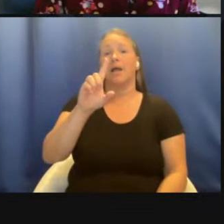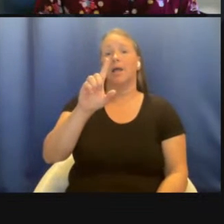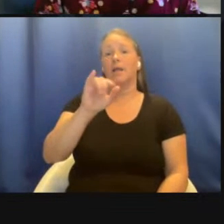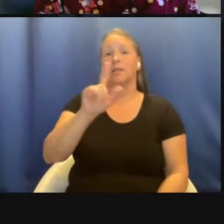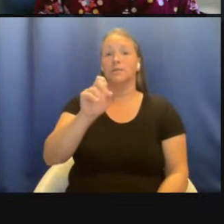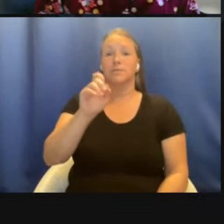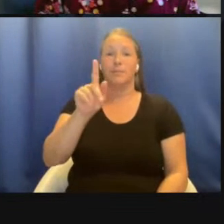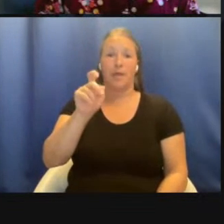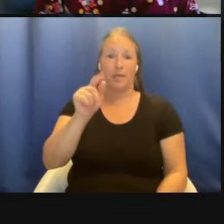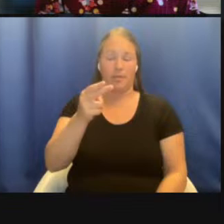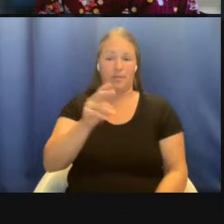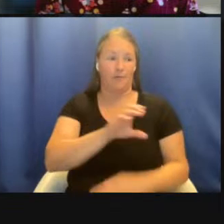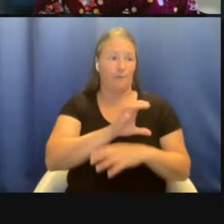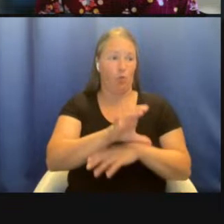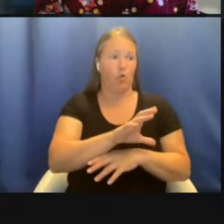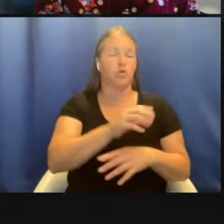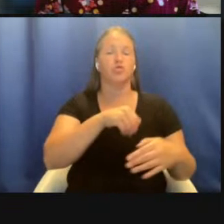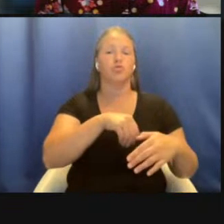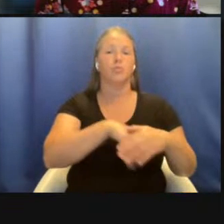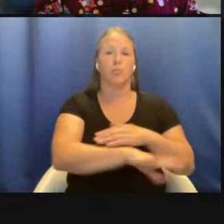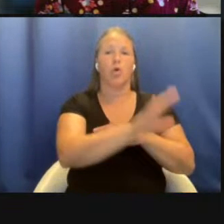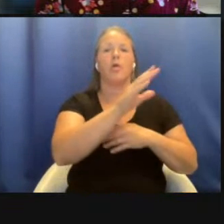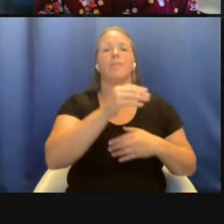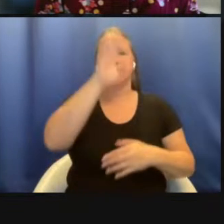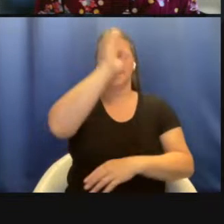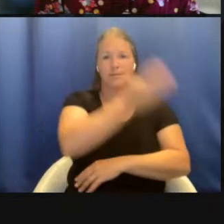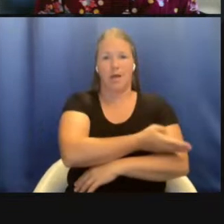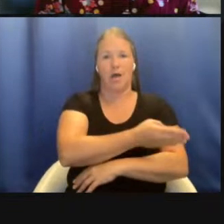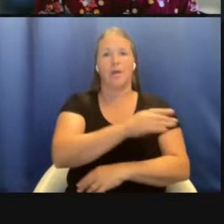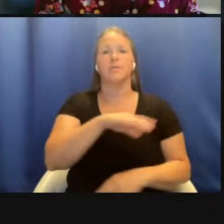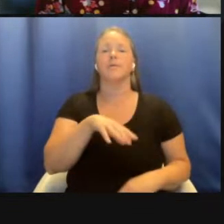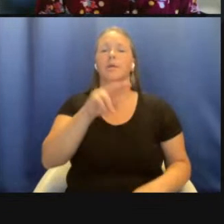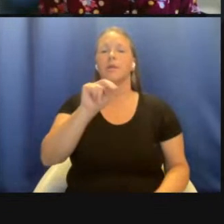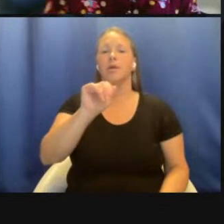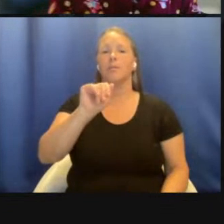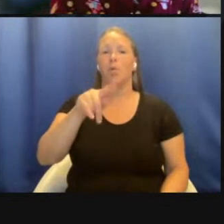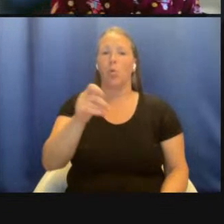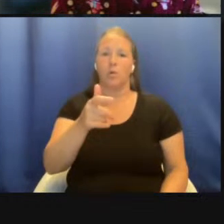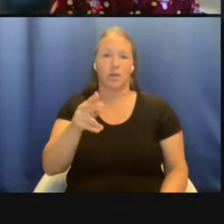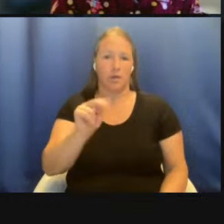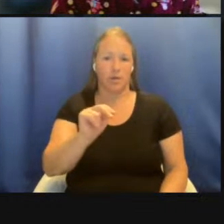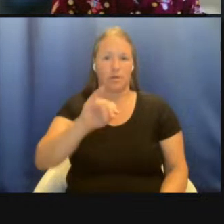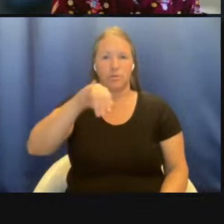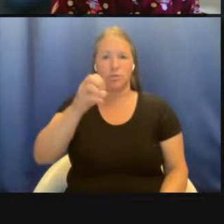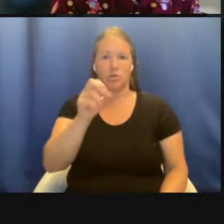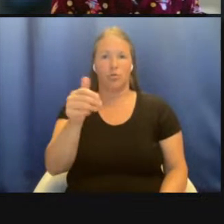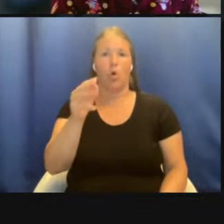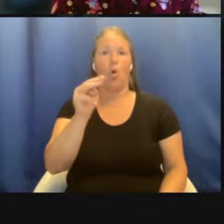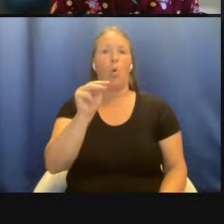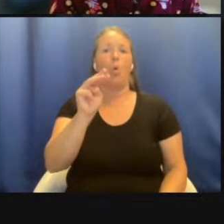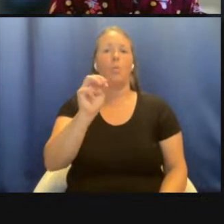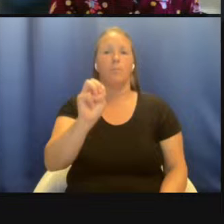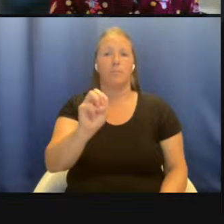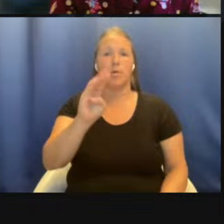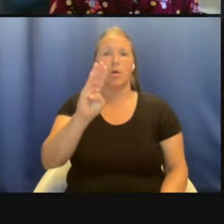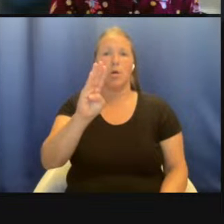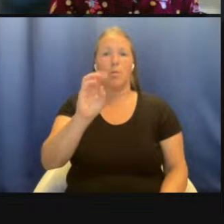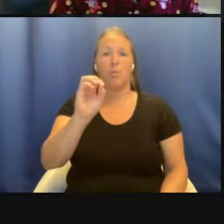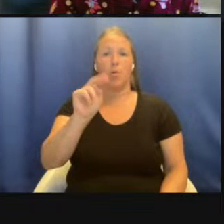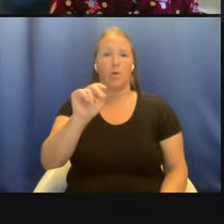Bonaparte, in London, England being the only country who would take a pregnant Elizabeth in